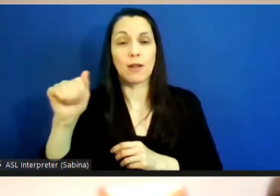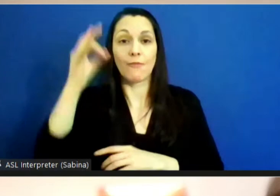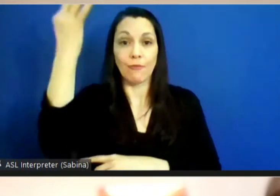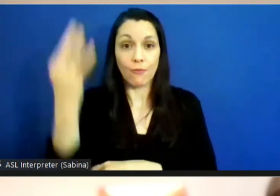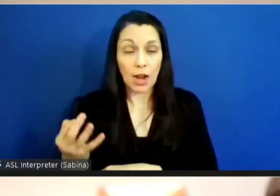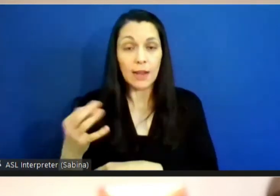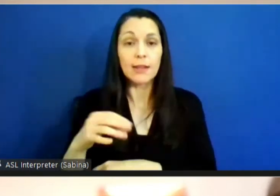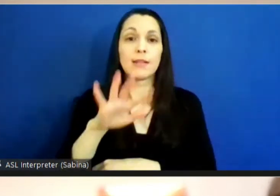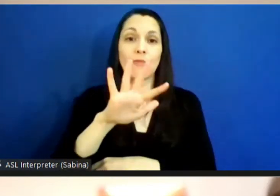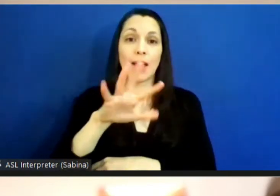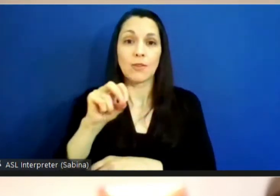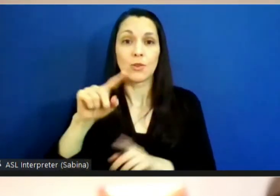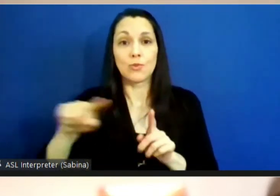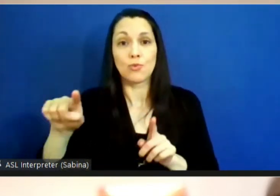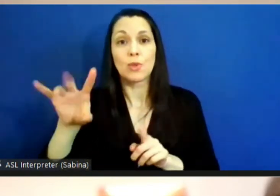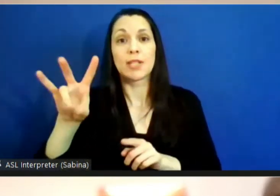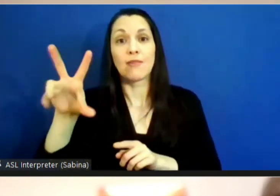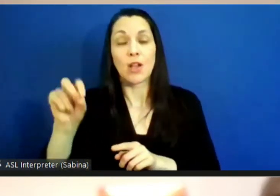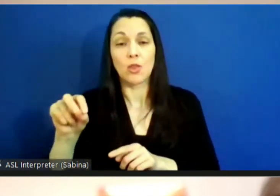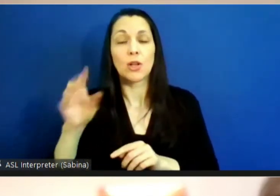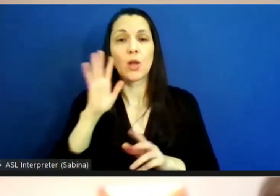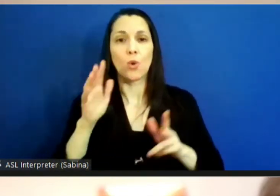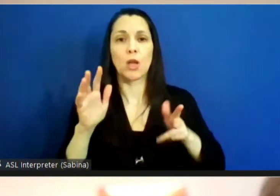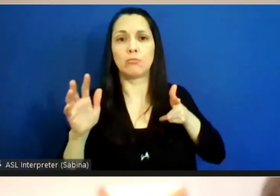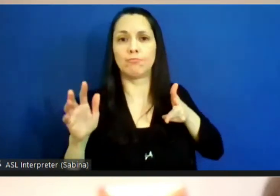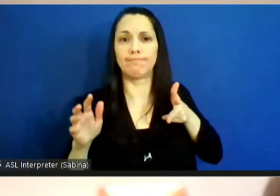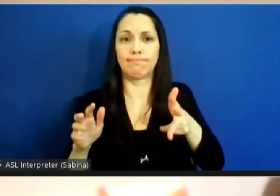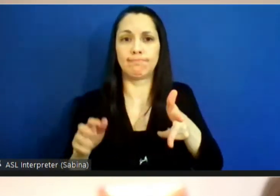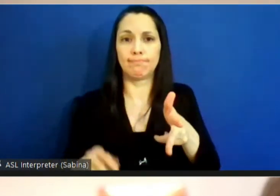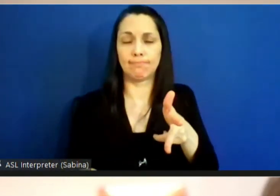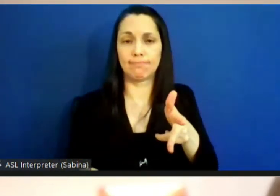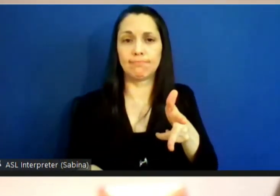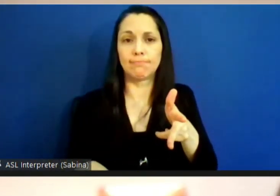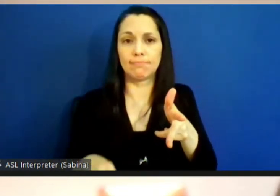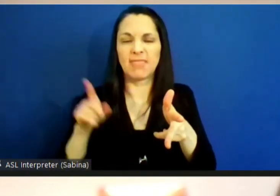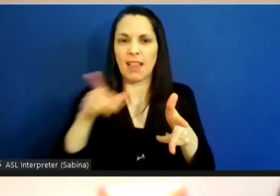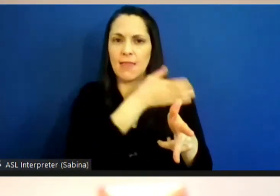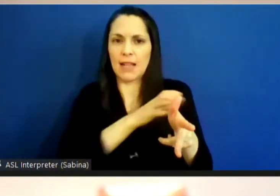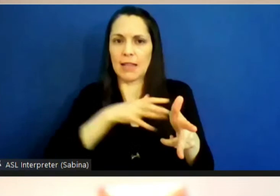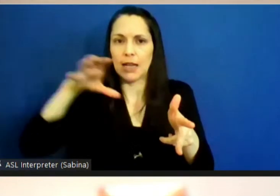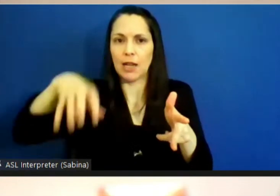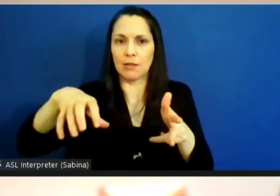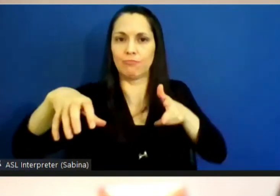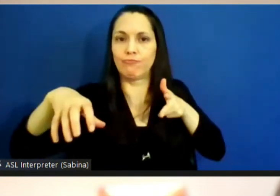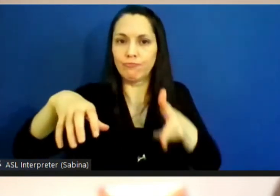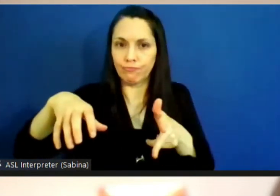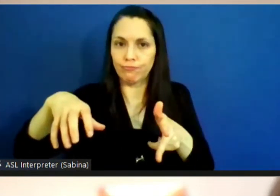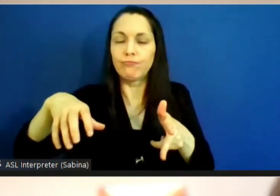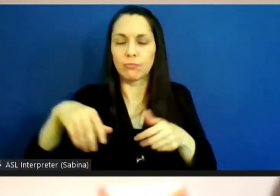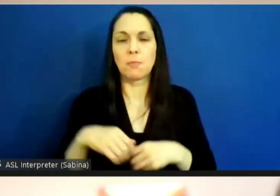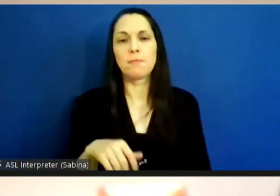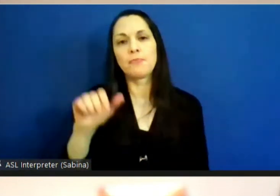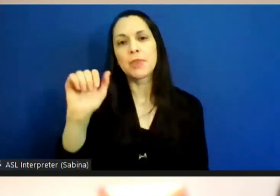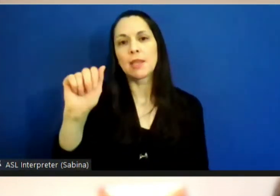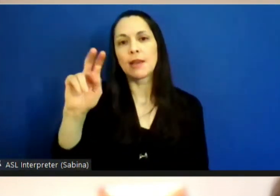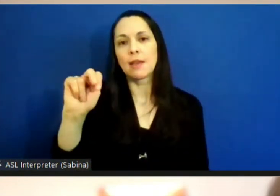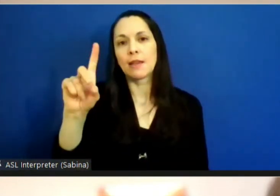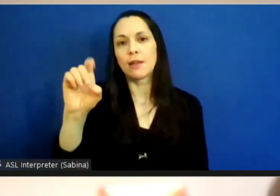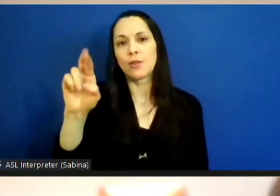Friday night, there will be drive-through clinics at the clinic. Anderson Valley Health